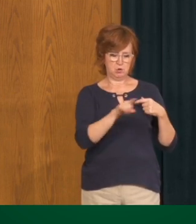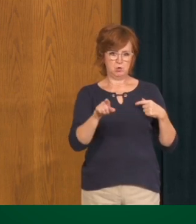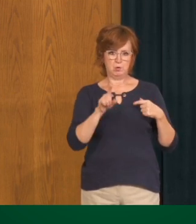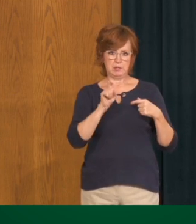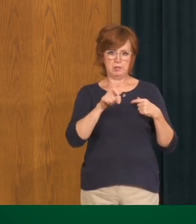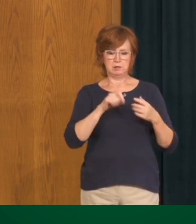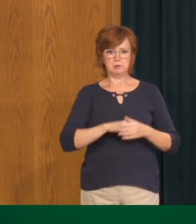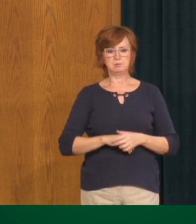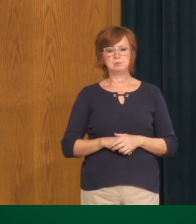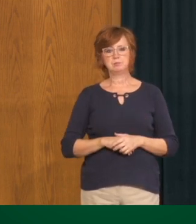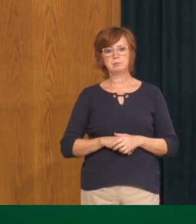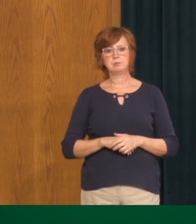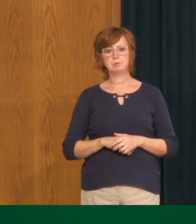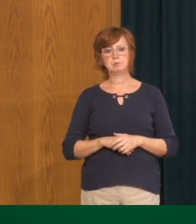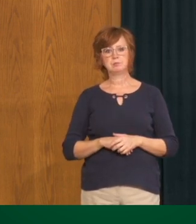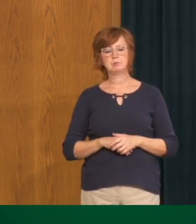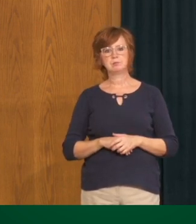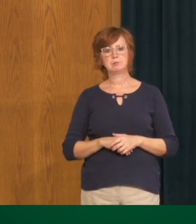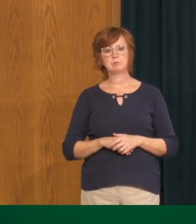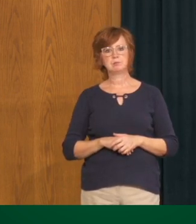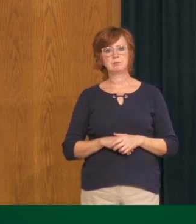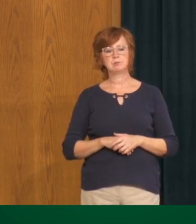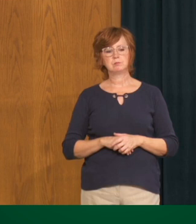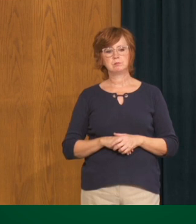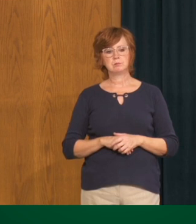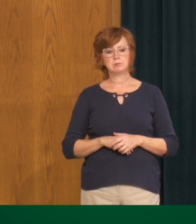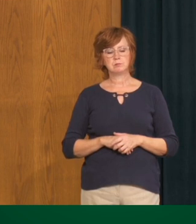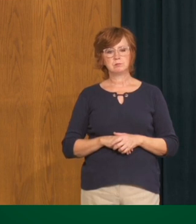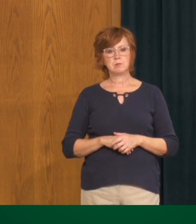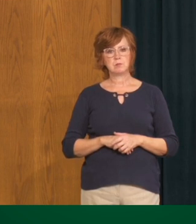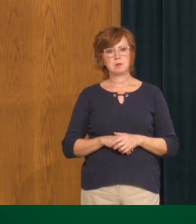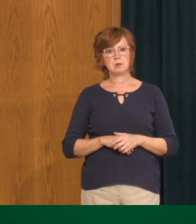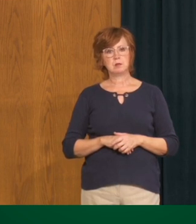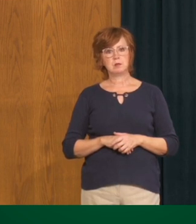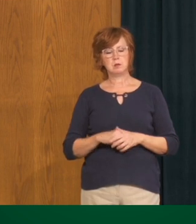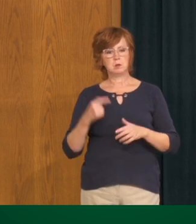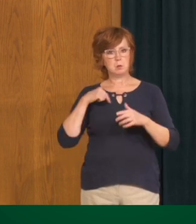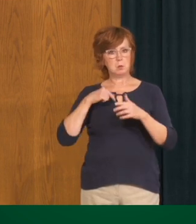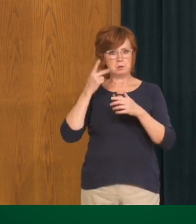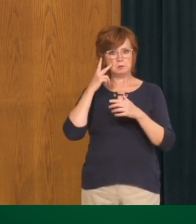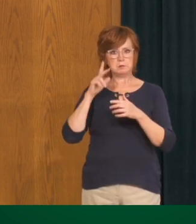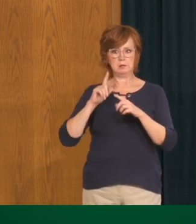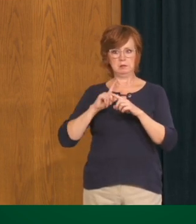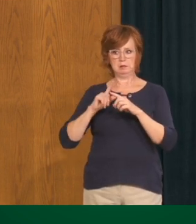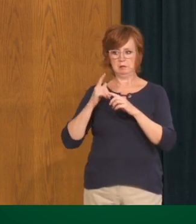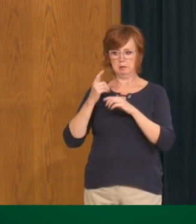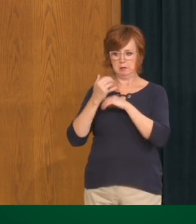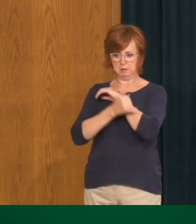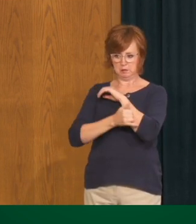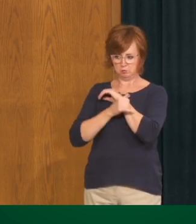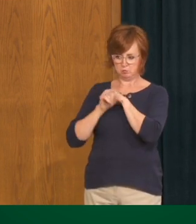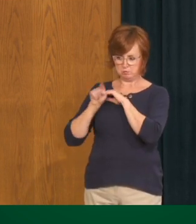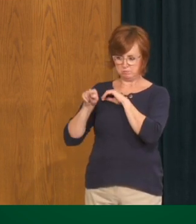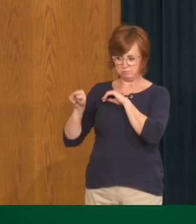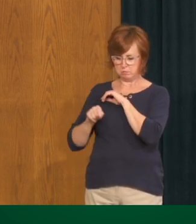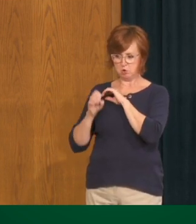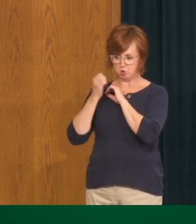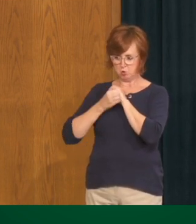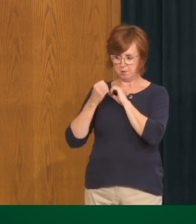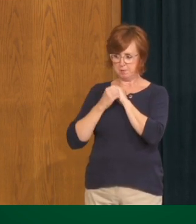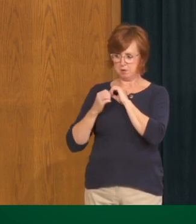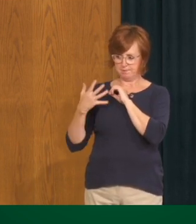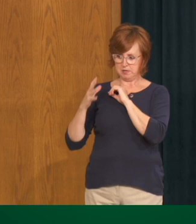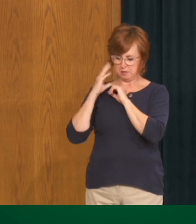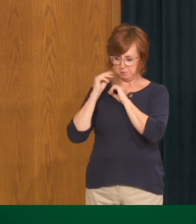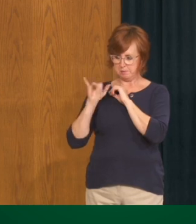to what we have as evidence now, especially from the experience of other countries who've had a few months now of